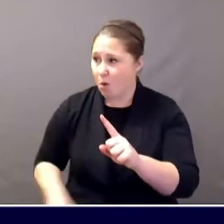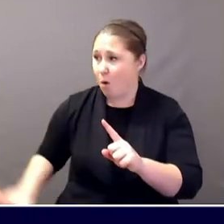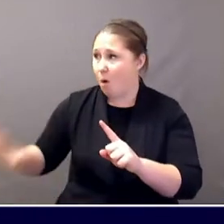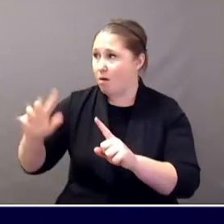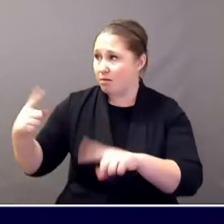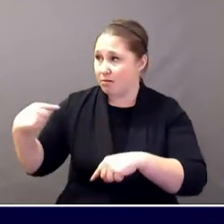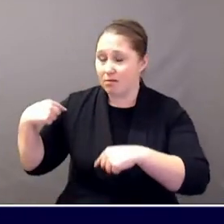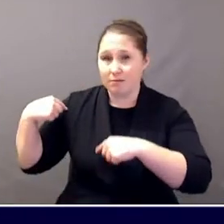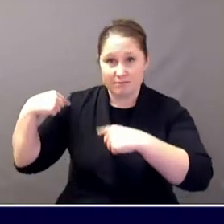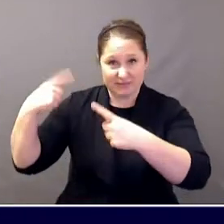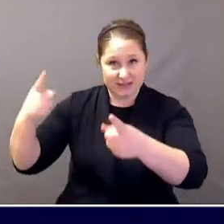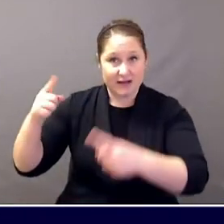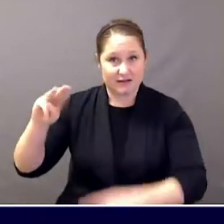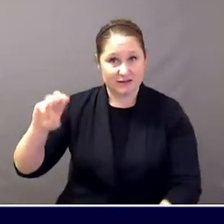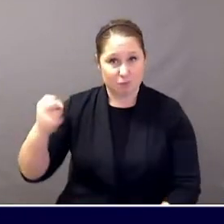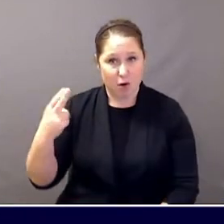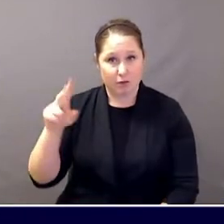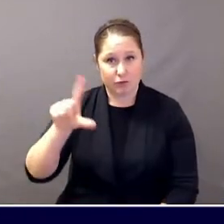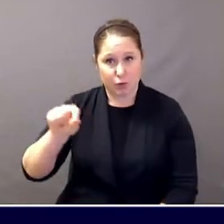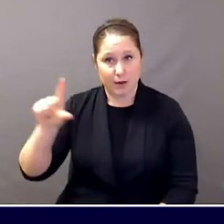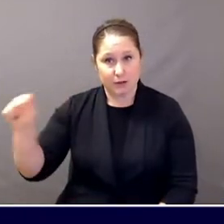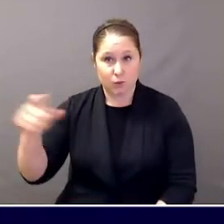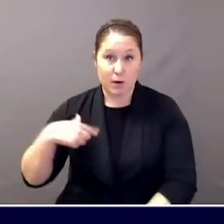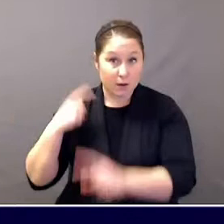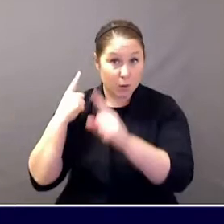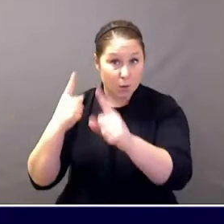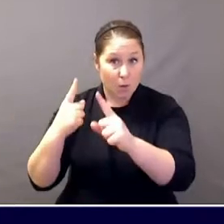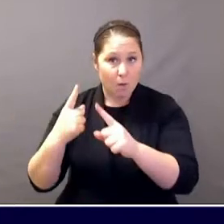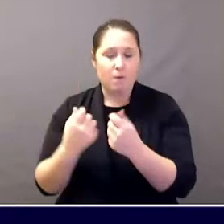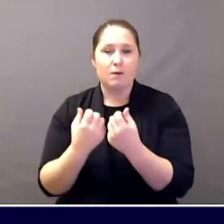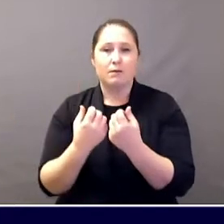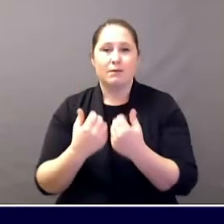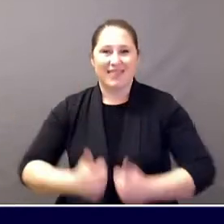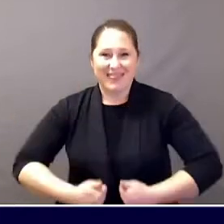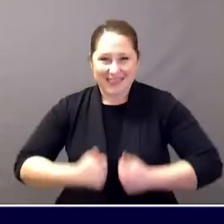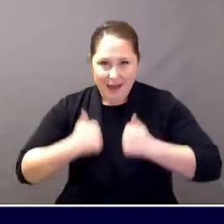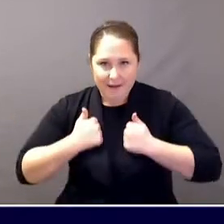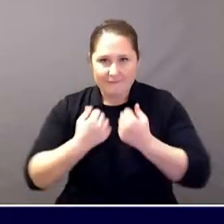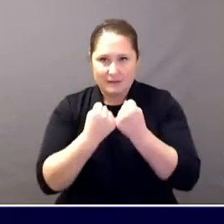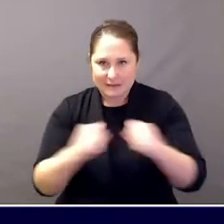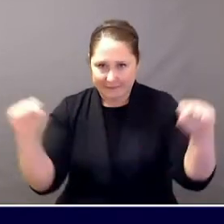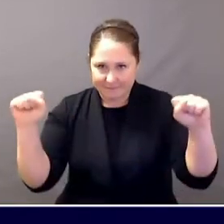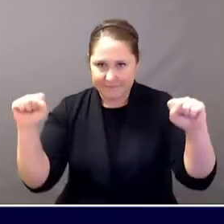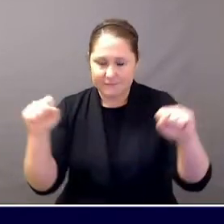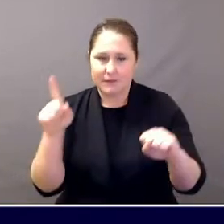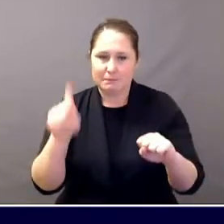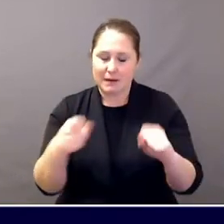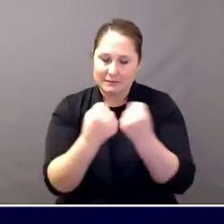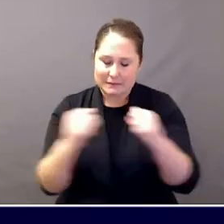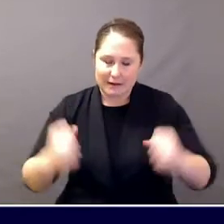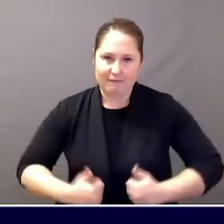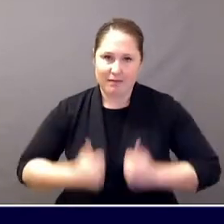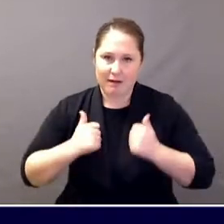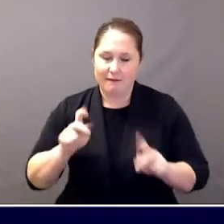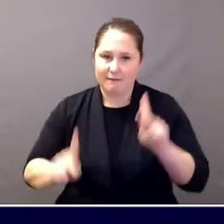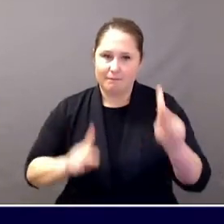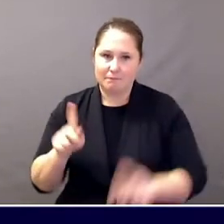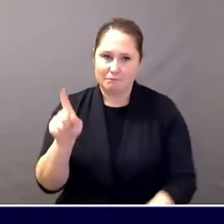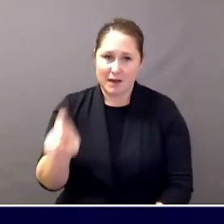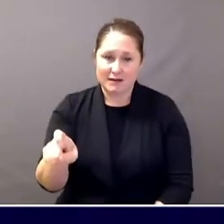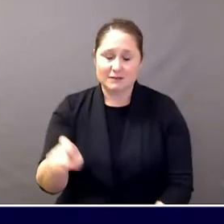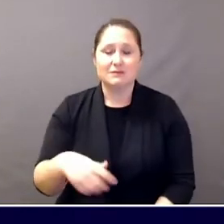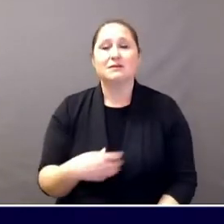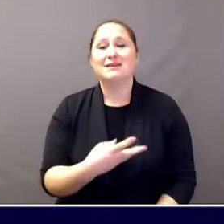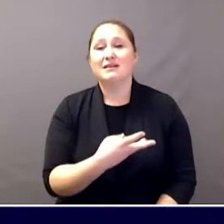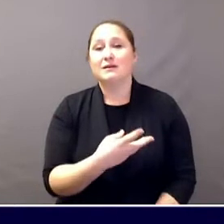pandemic, has been to save lives, very fundamentally. With the introduction of several